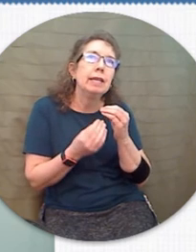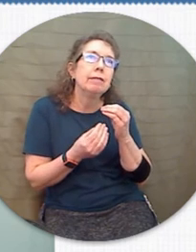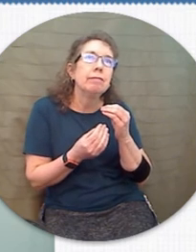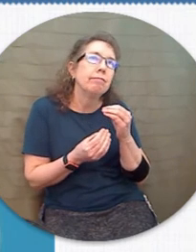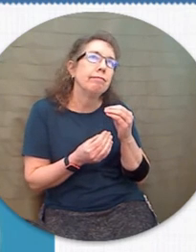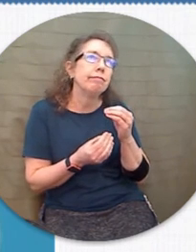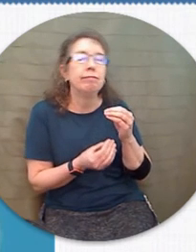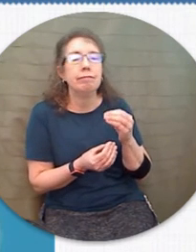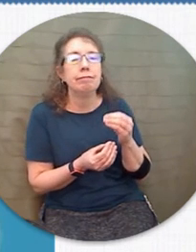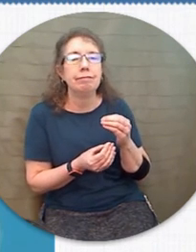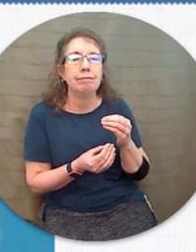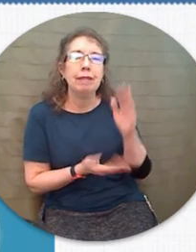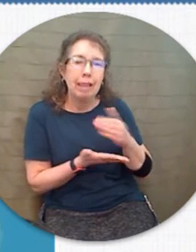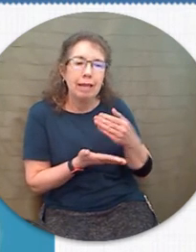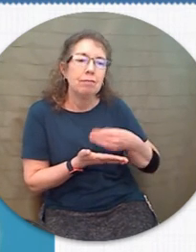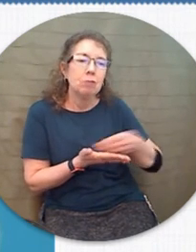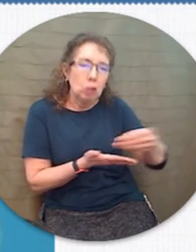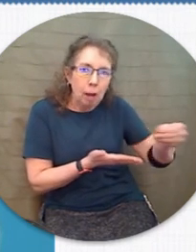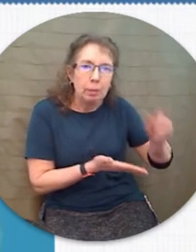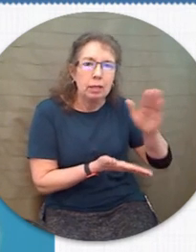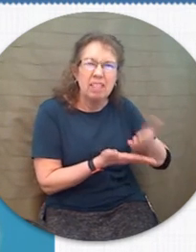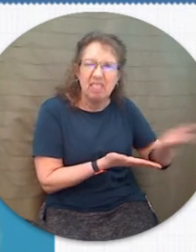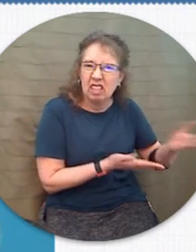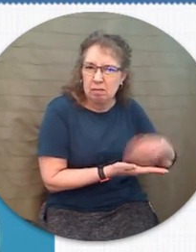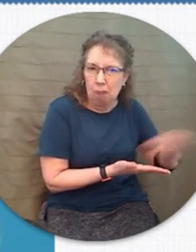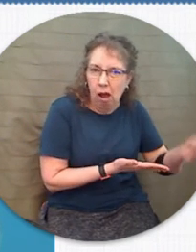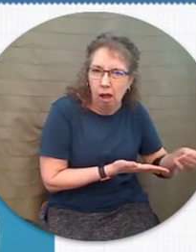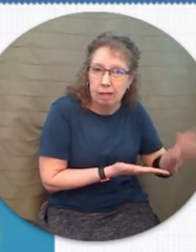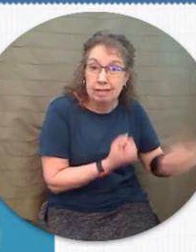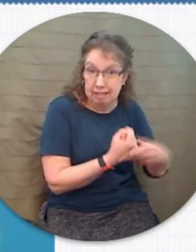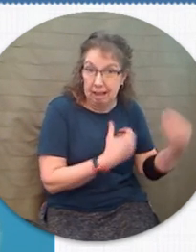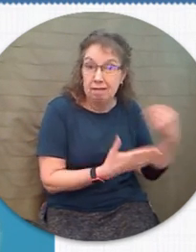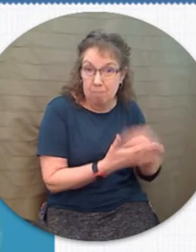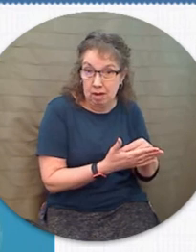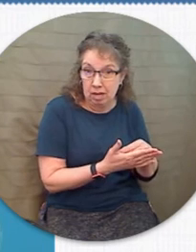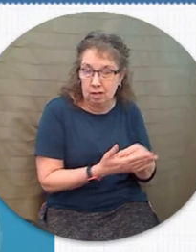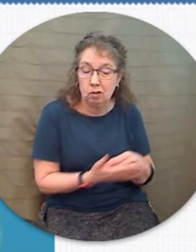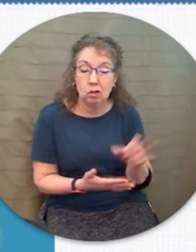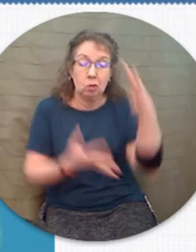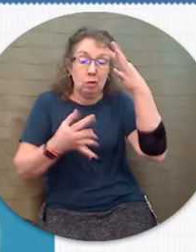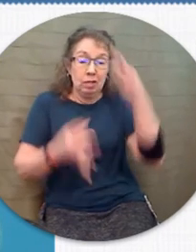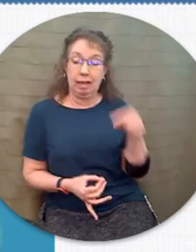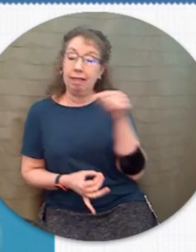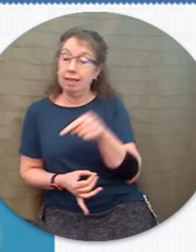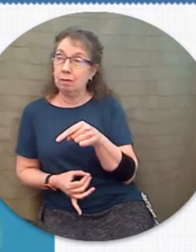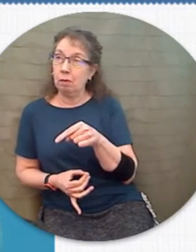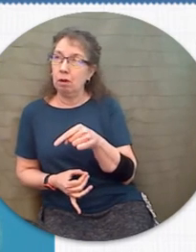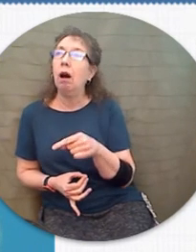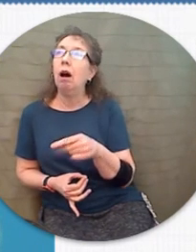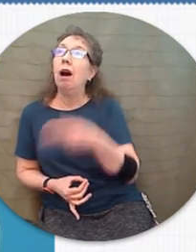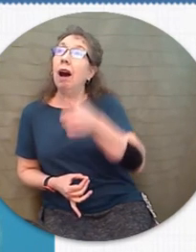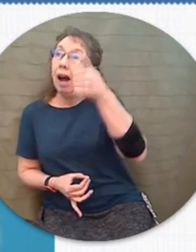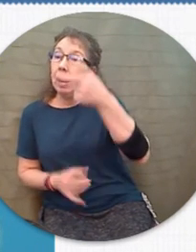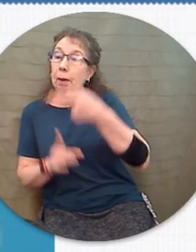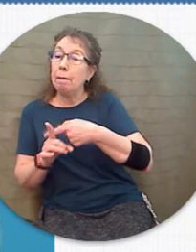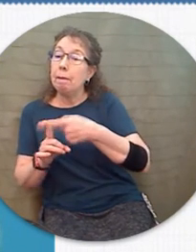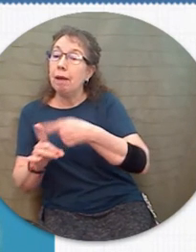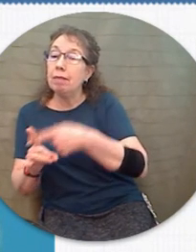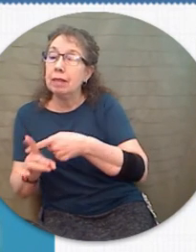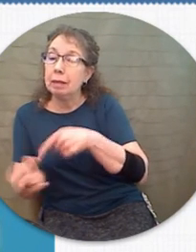okay, I'm going to do it. I'm going to opt for higher monthly payments so that I can get a lower